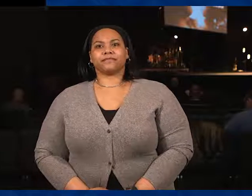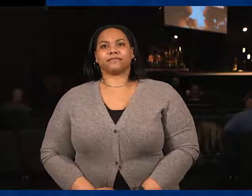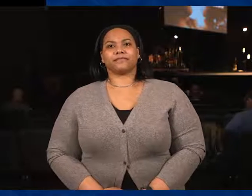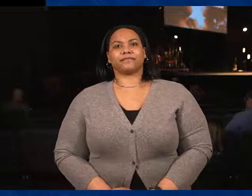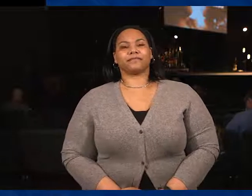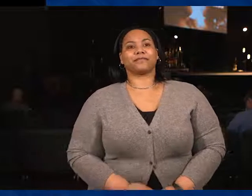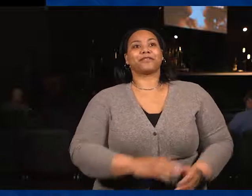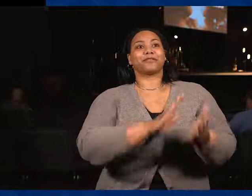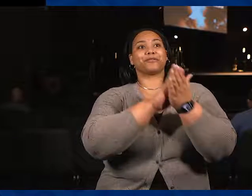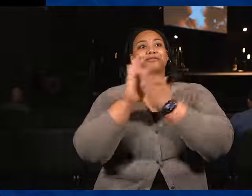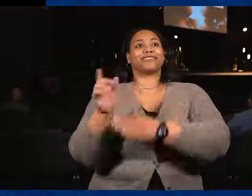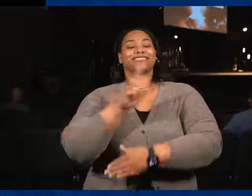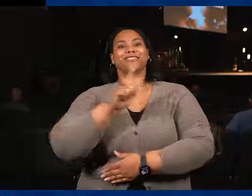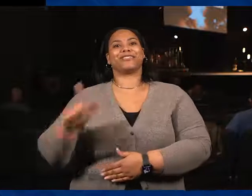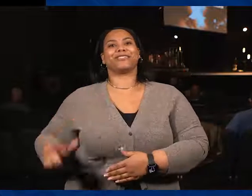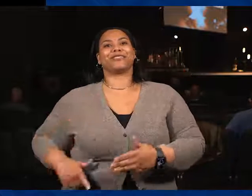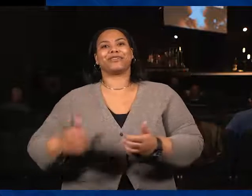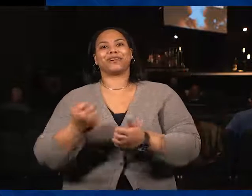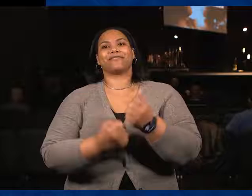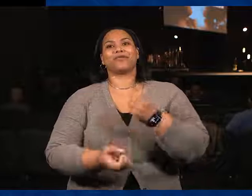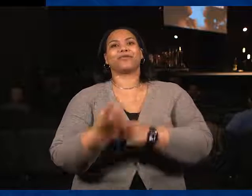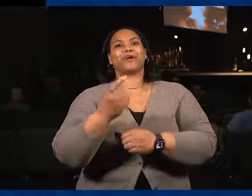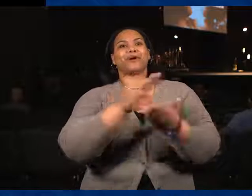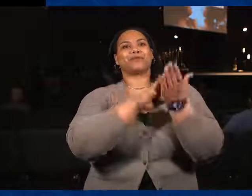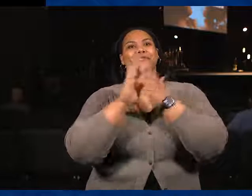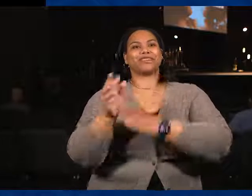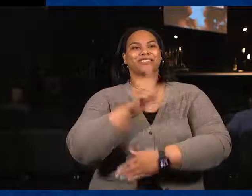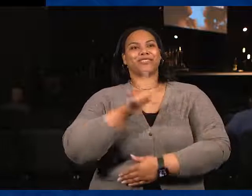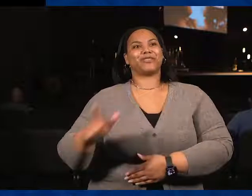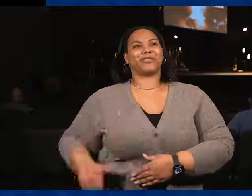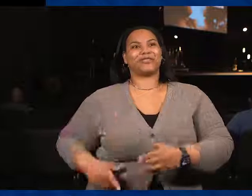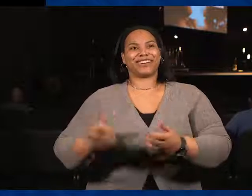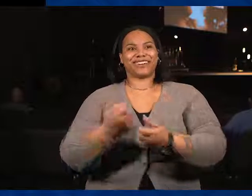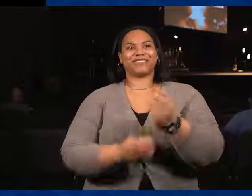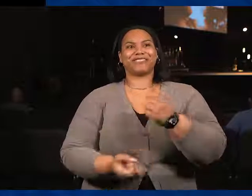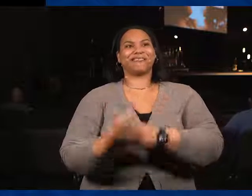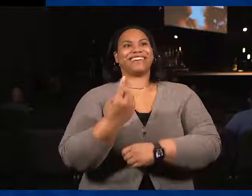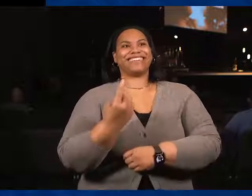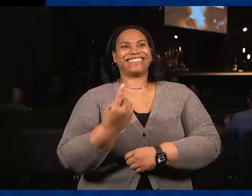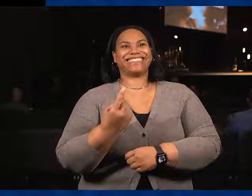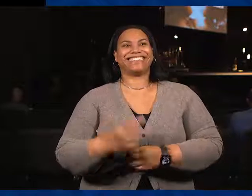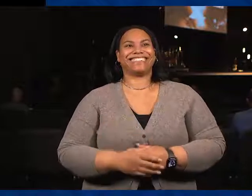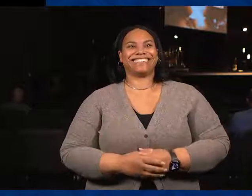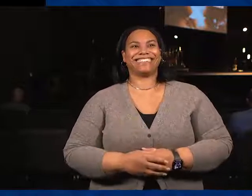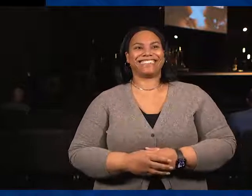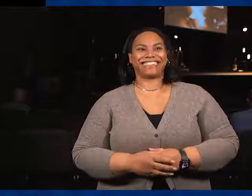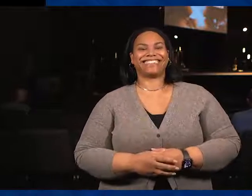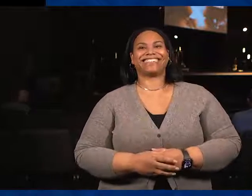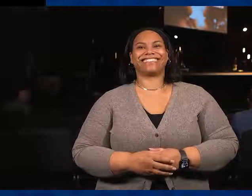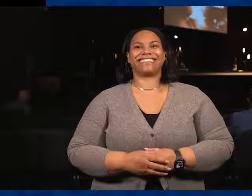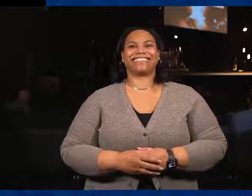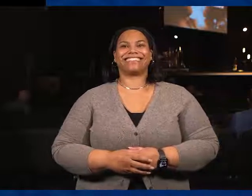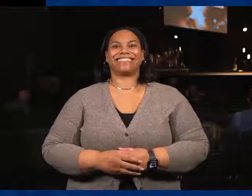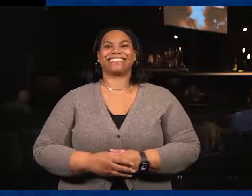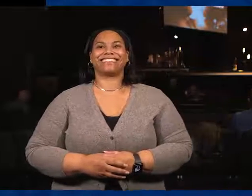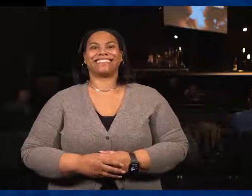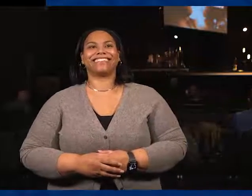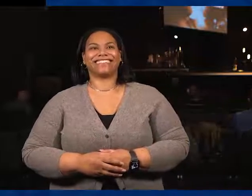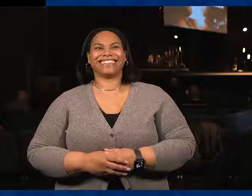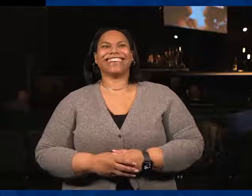more. Praise the Lord, everybody. Praise the Lord, everybody. Praise the Lord, everybody. God's a good God at all